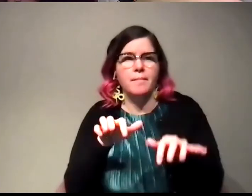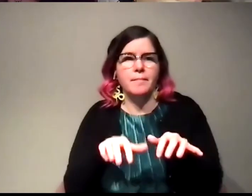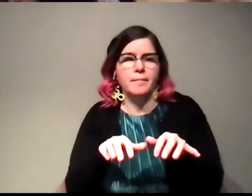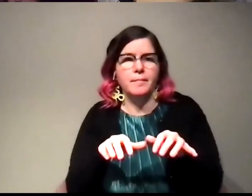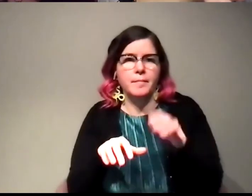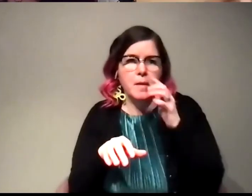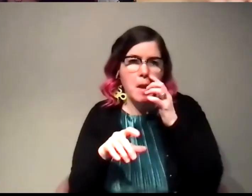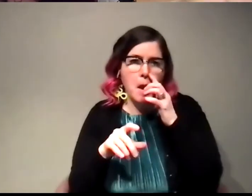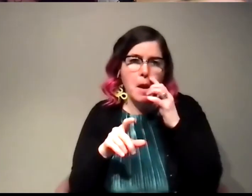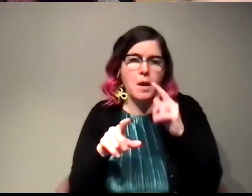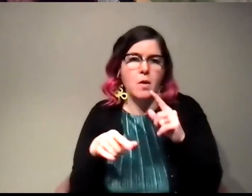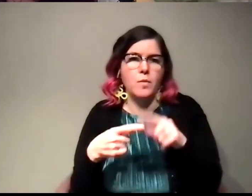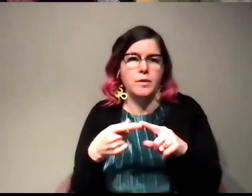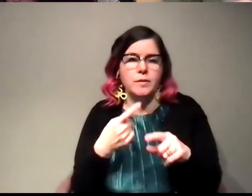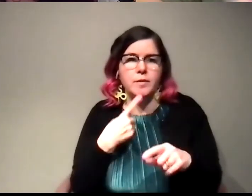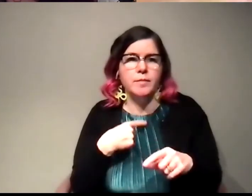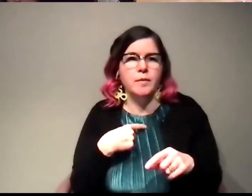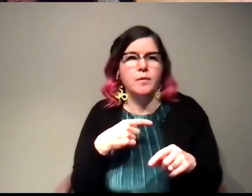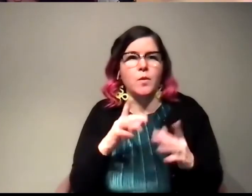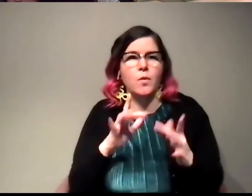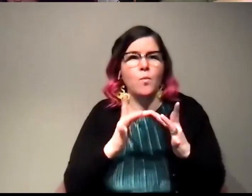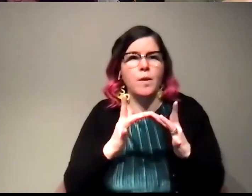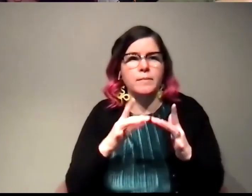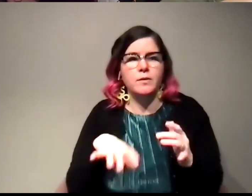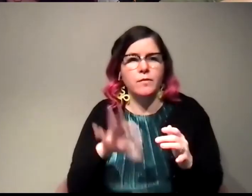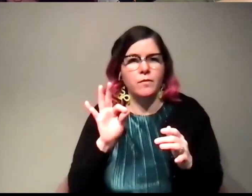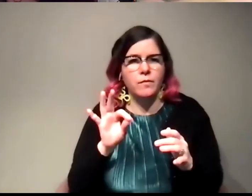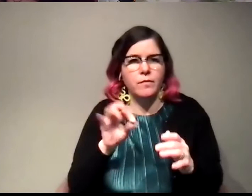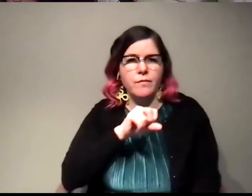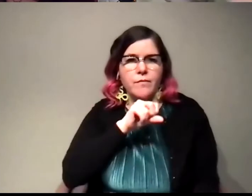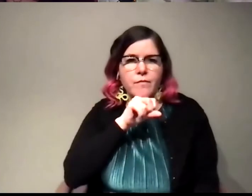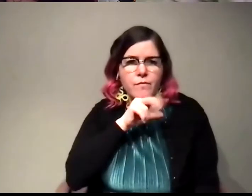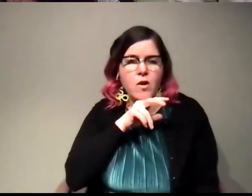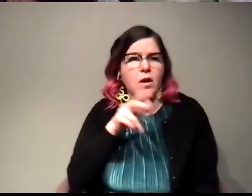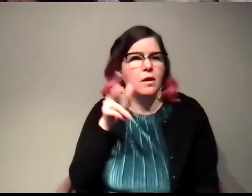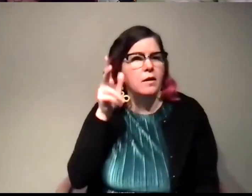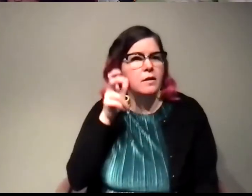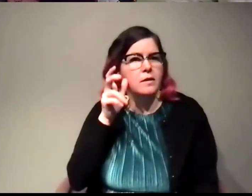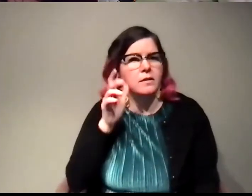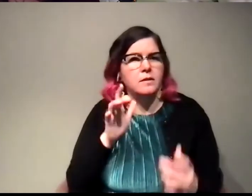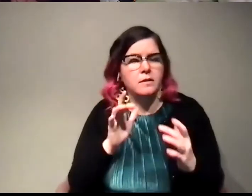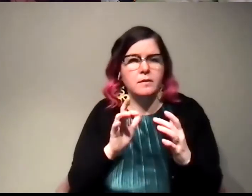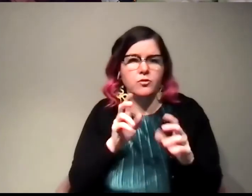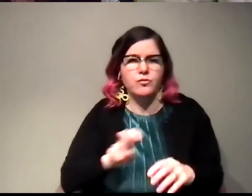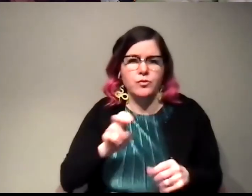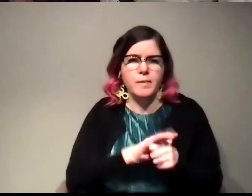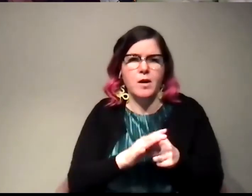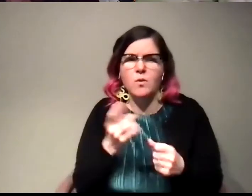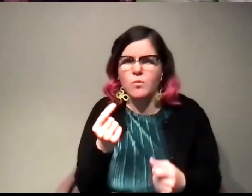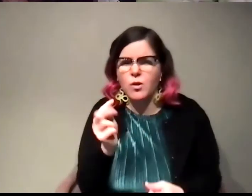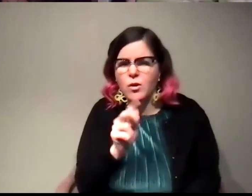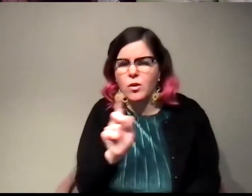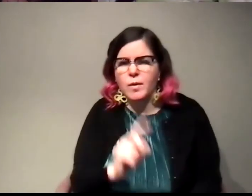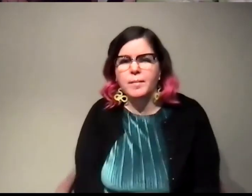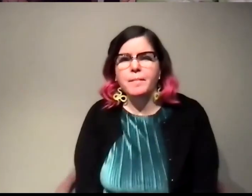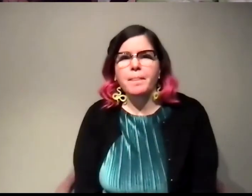you tell it to me, I will type it. What's the website to find frog listening trips in our area? Like, what should people look at? So I, off